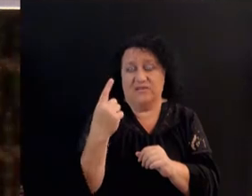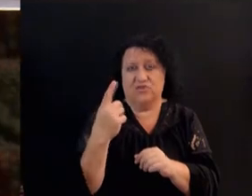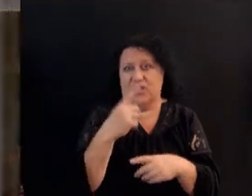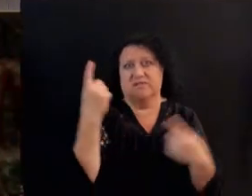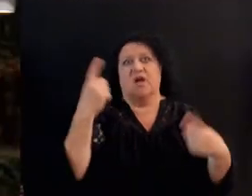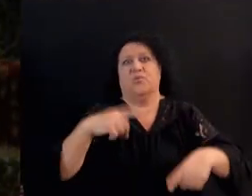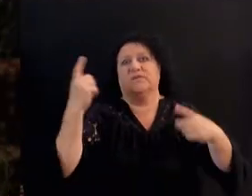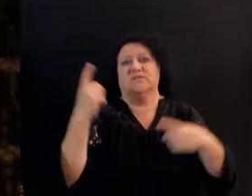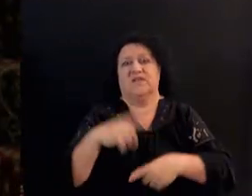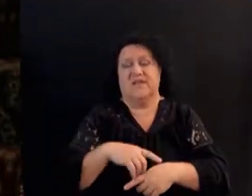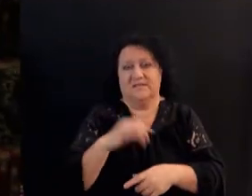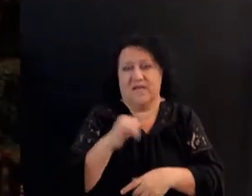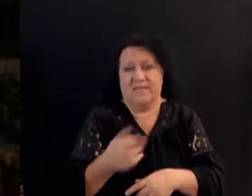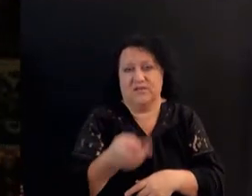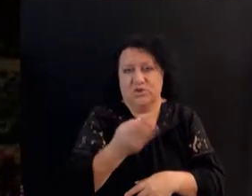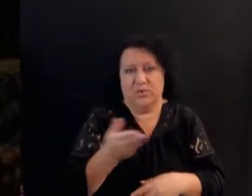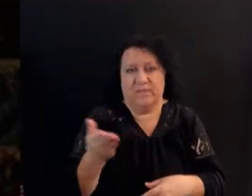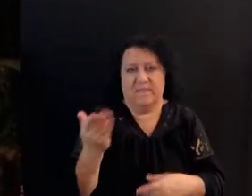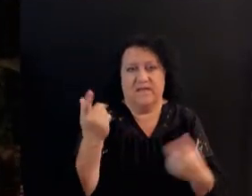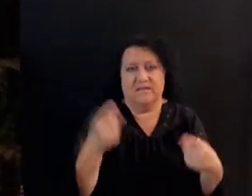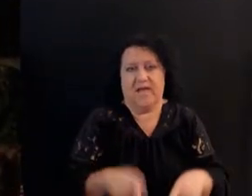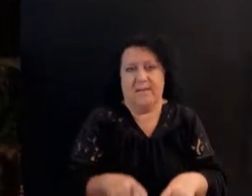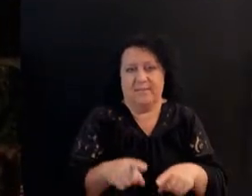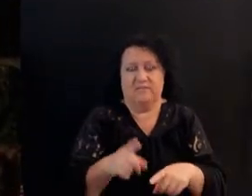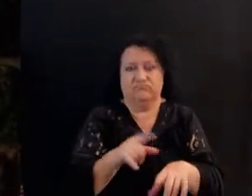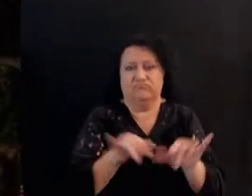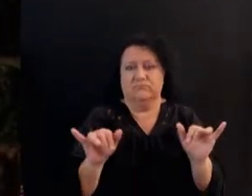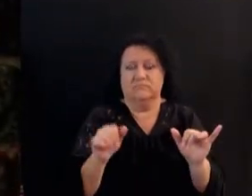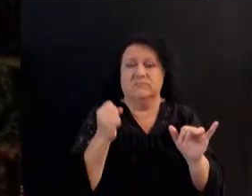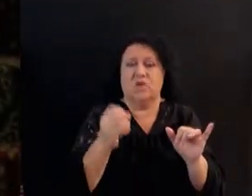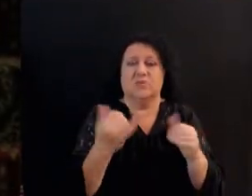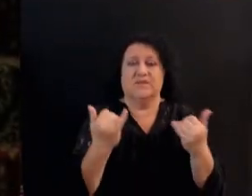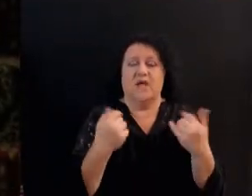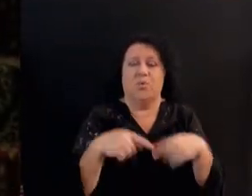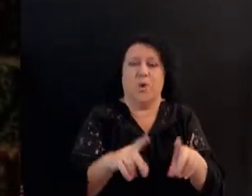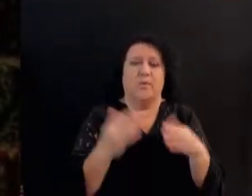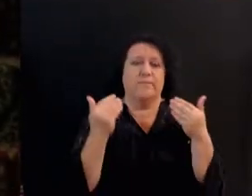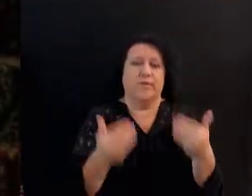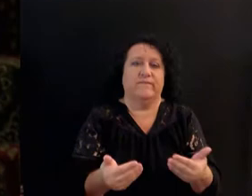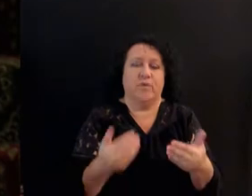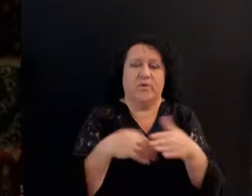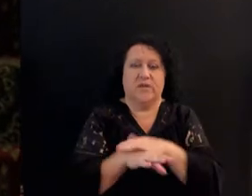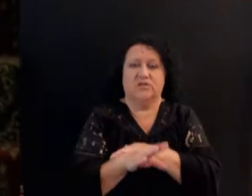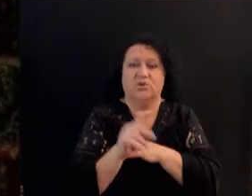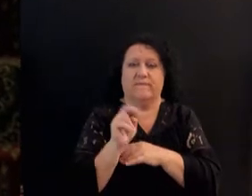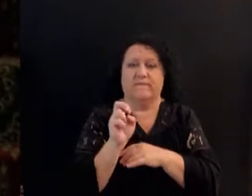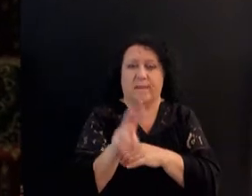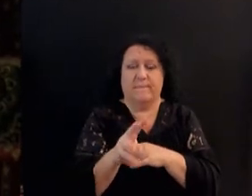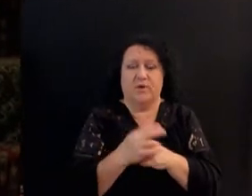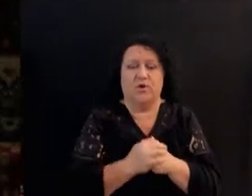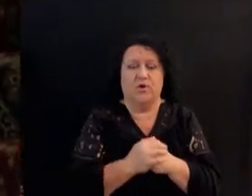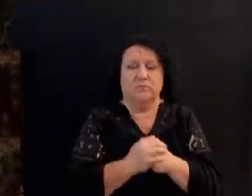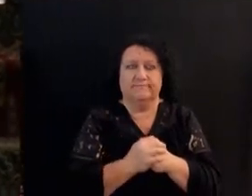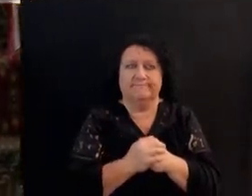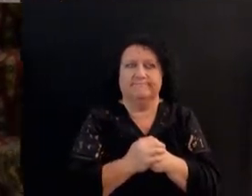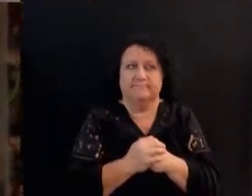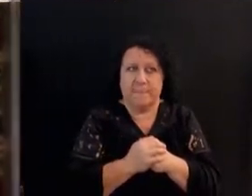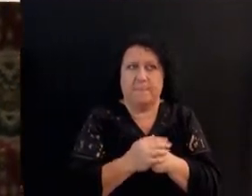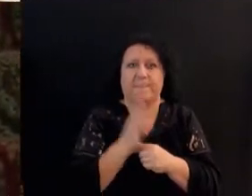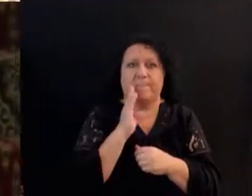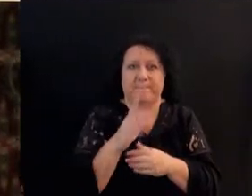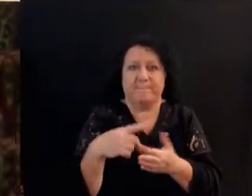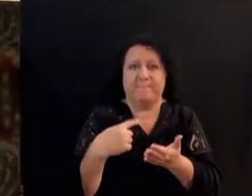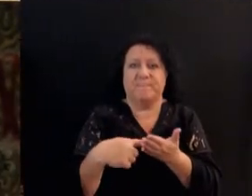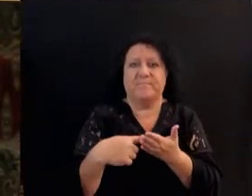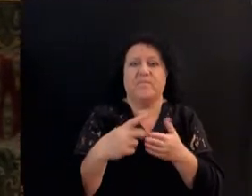things go together. And so today, and as we move forward into November, we're going to be talking about what does it mean to be